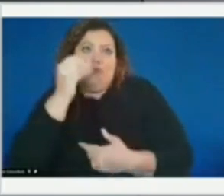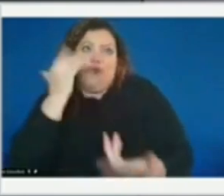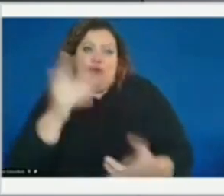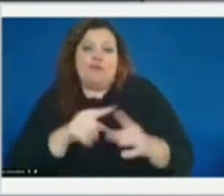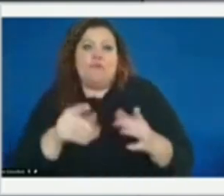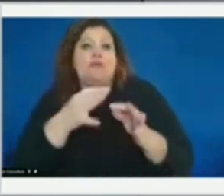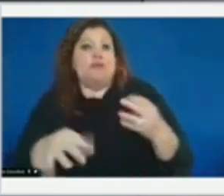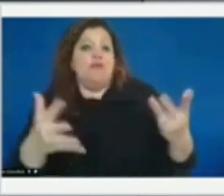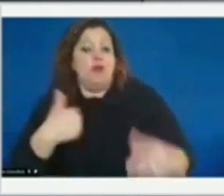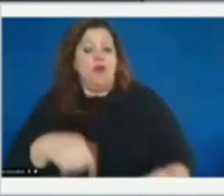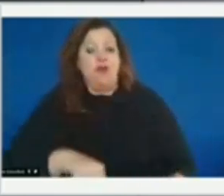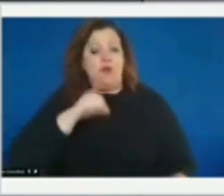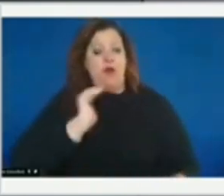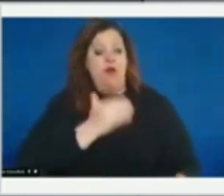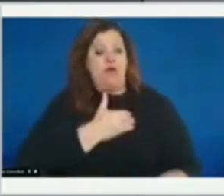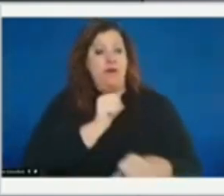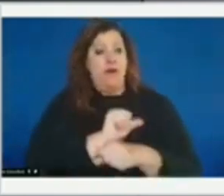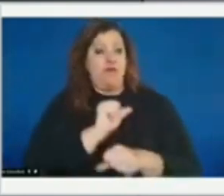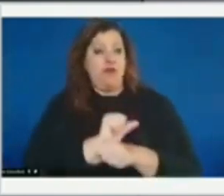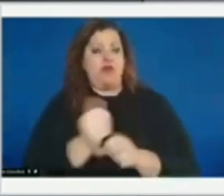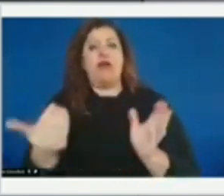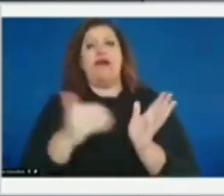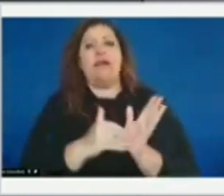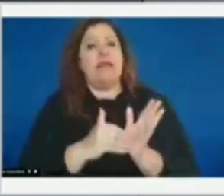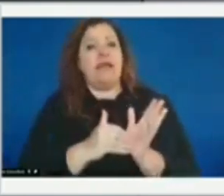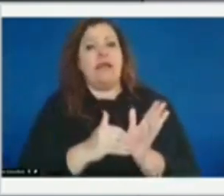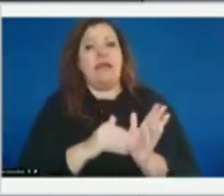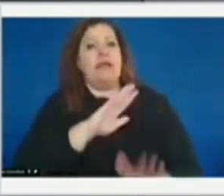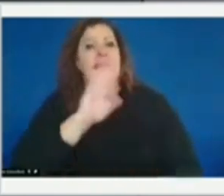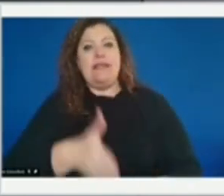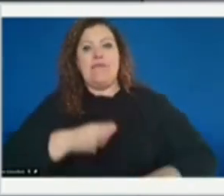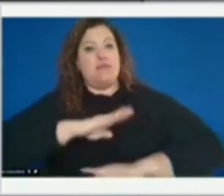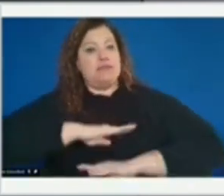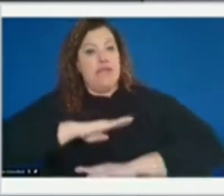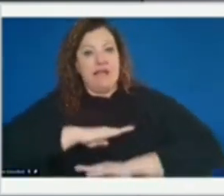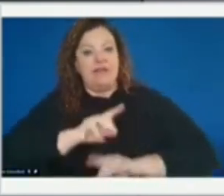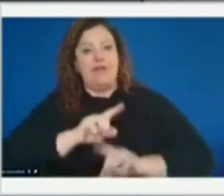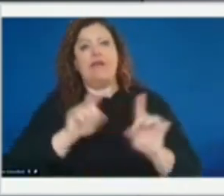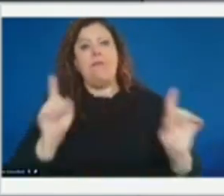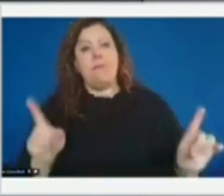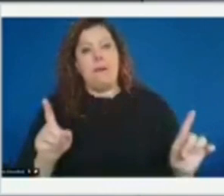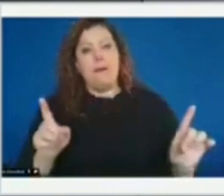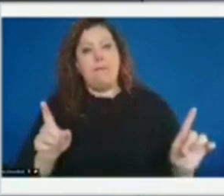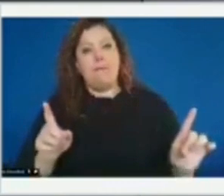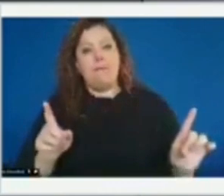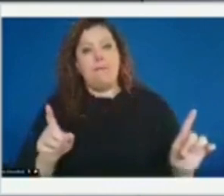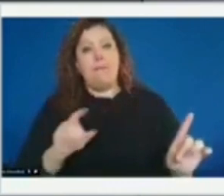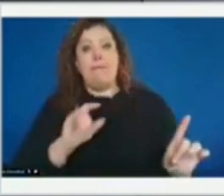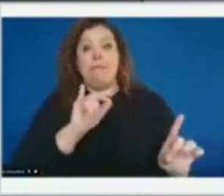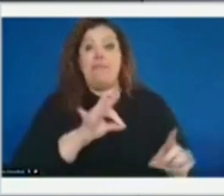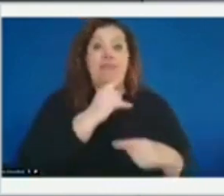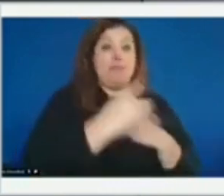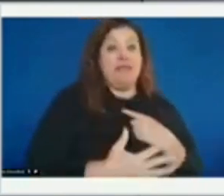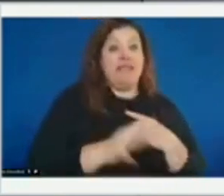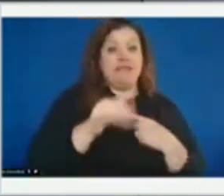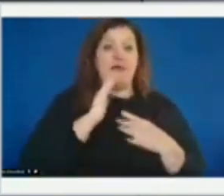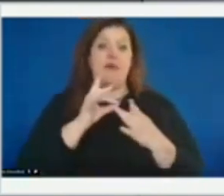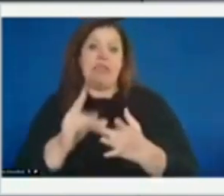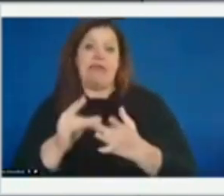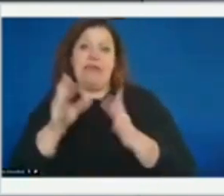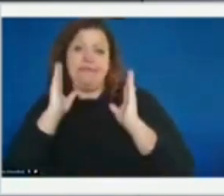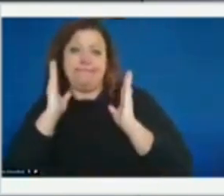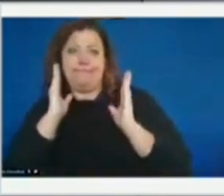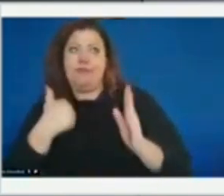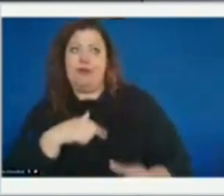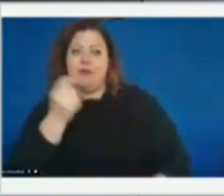work we do. Again, never satisfied. But if it bleeds, it leads. We understand that. And we fight